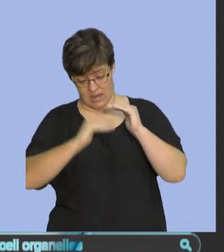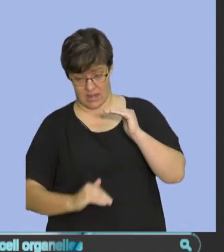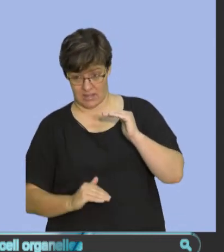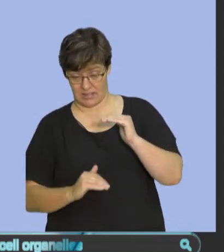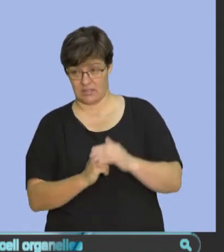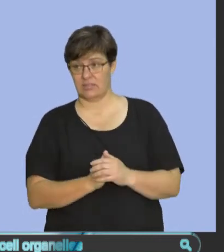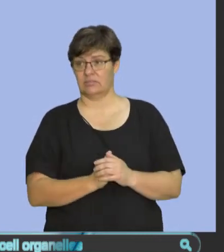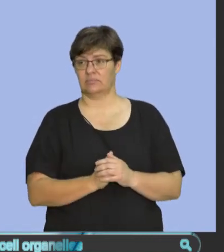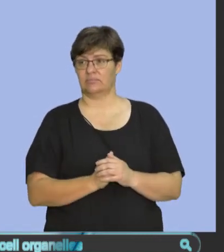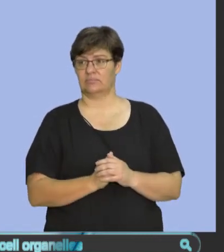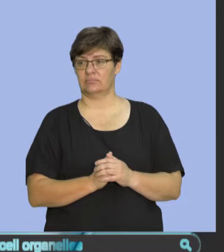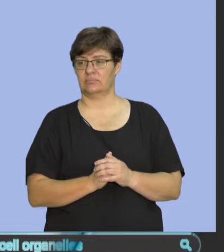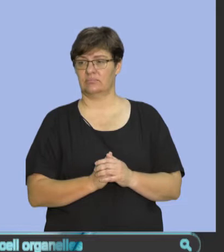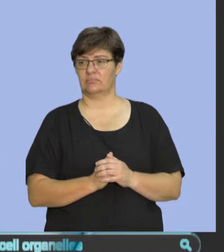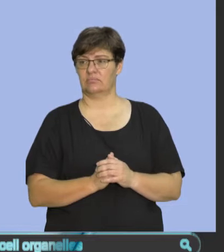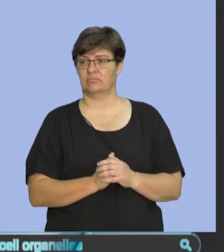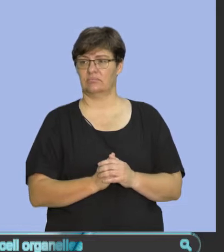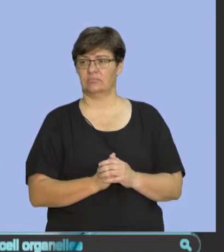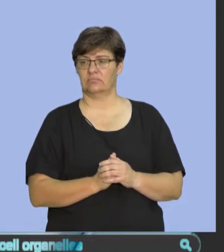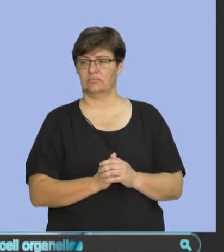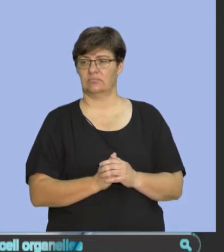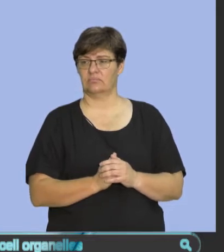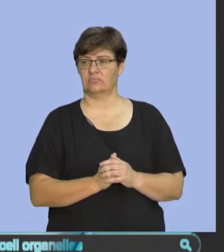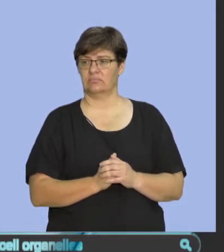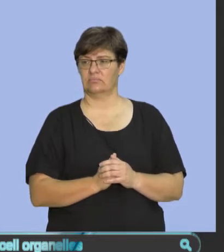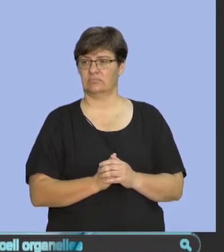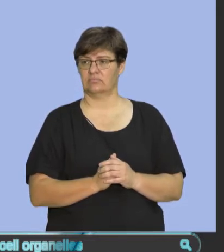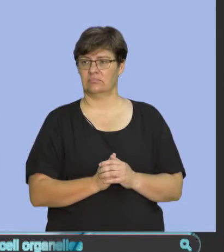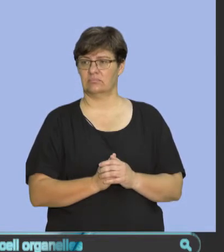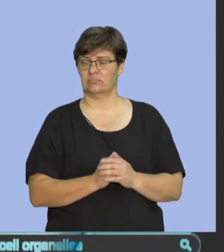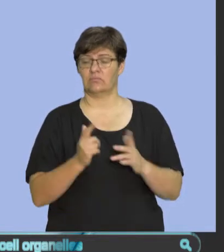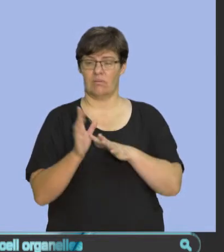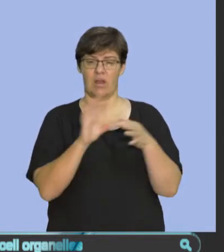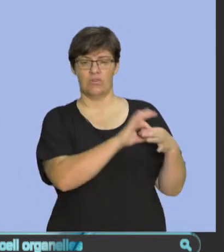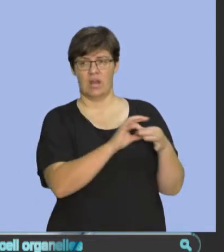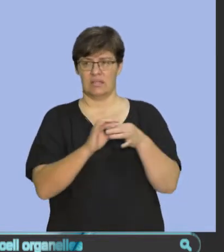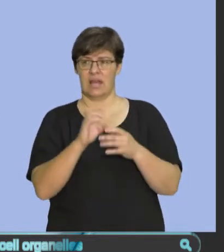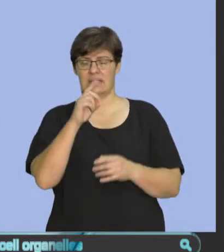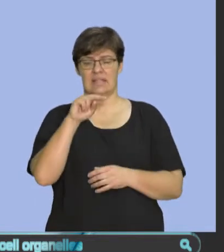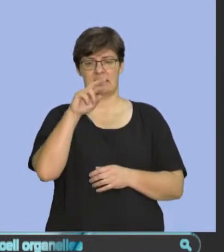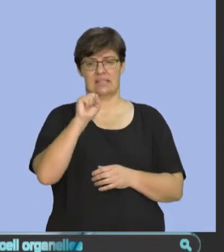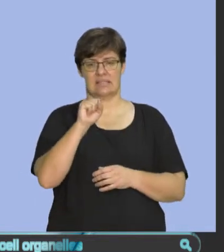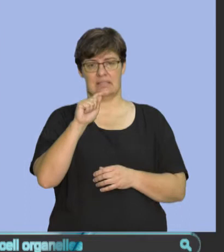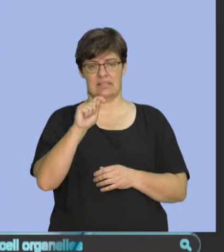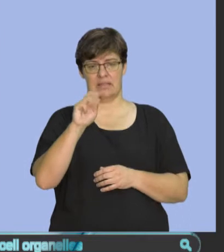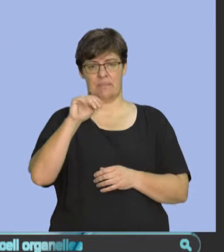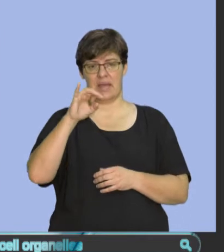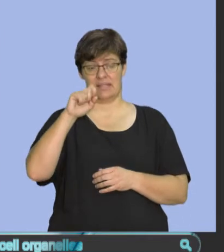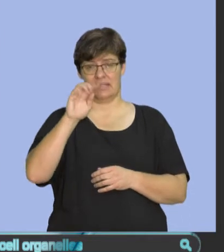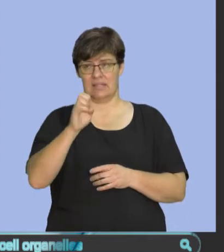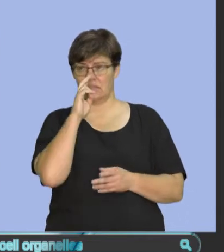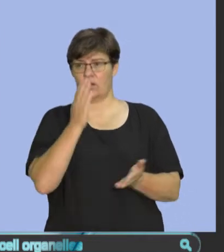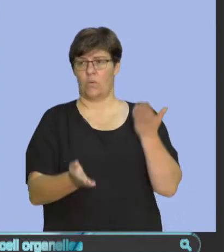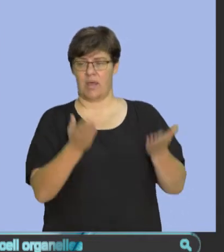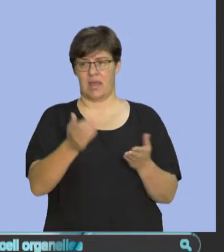that's the human hair. Let's look at the size of the human hair in relation to a dust mite, and you will see that now we're looking at